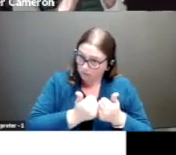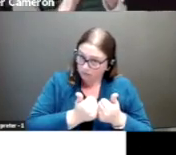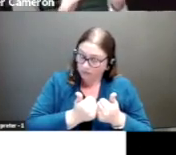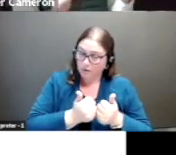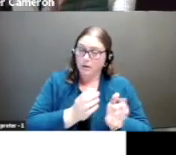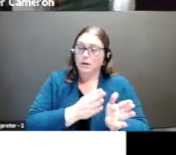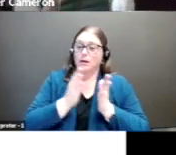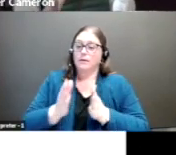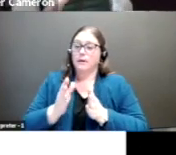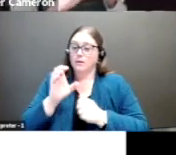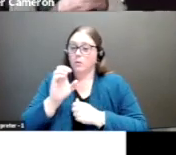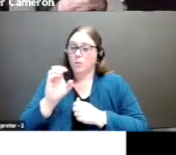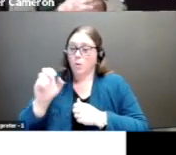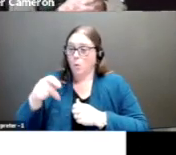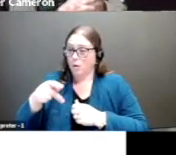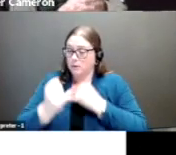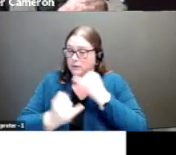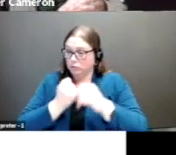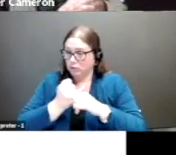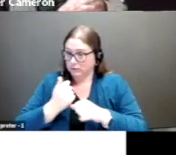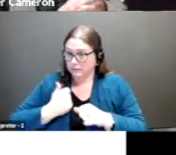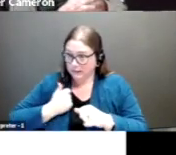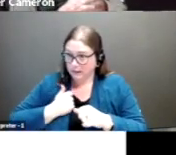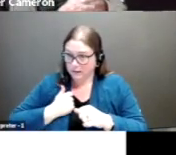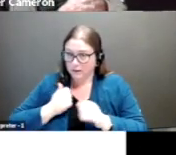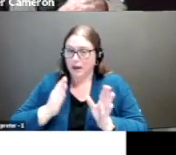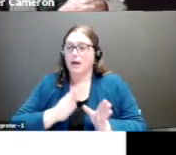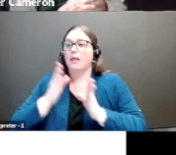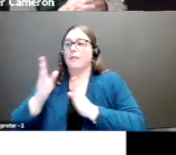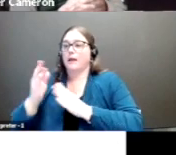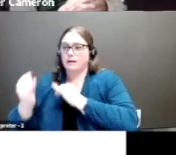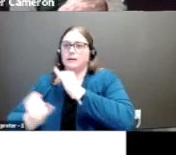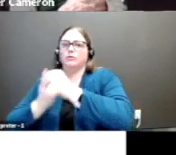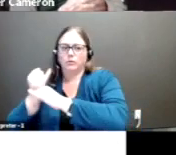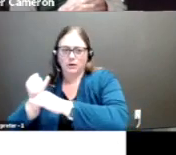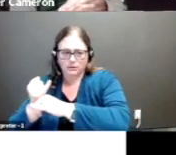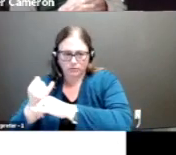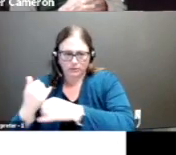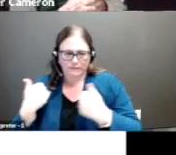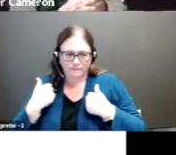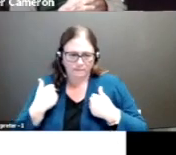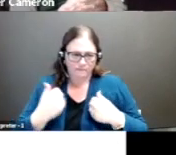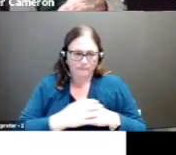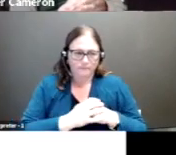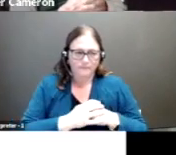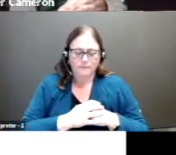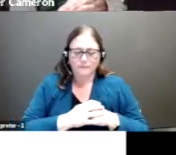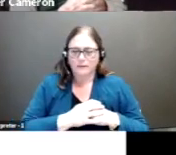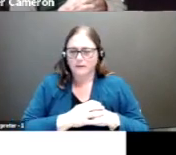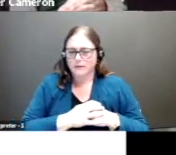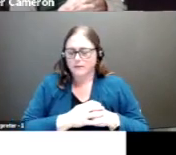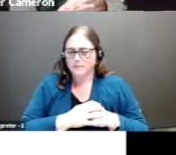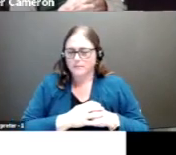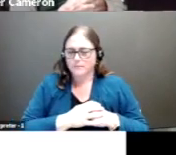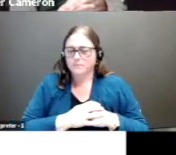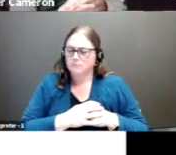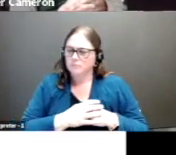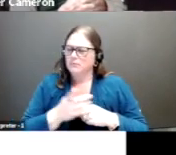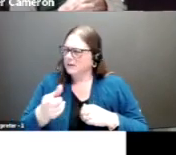Canada, and then there's the International Cooperative Alliance. And they are just about to have